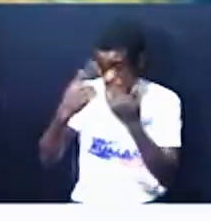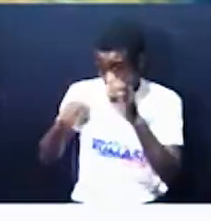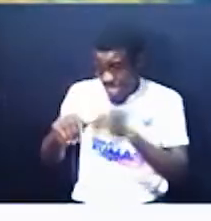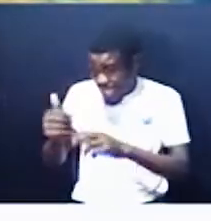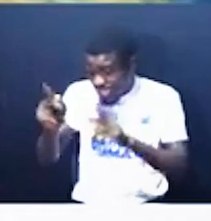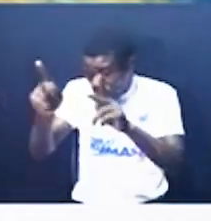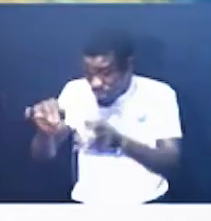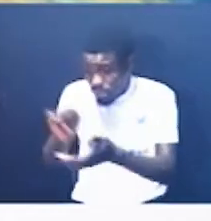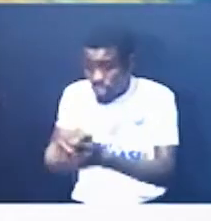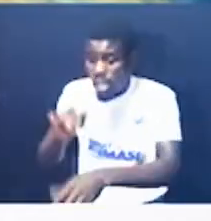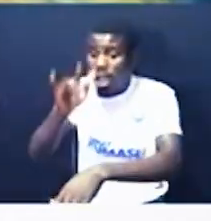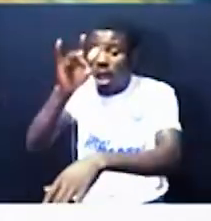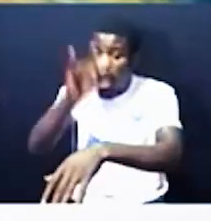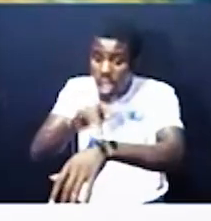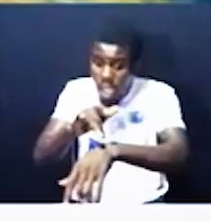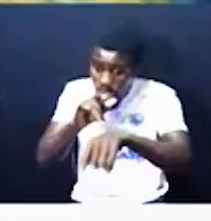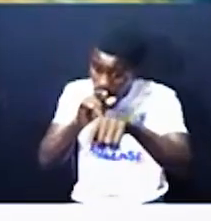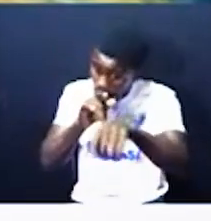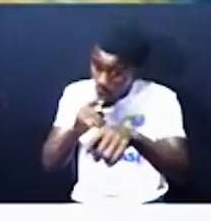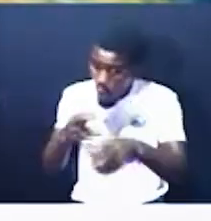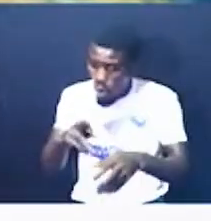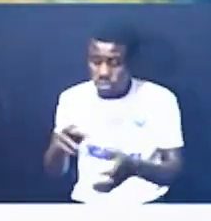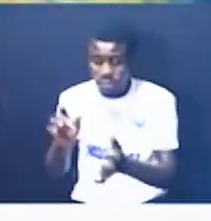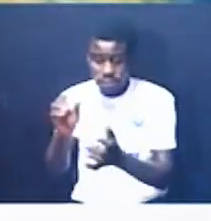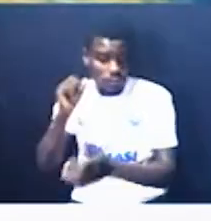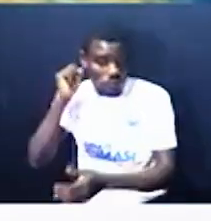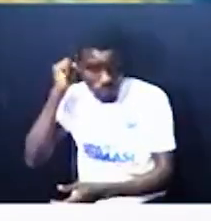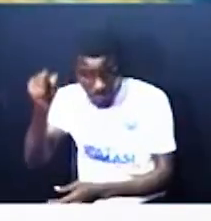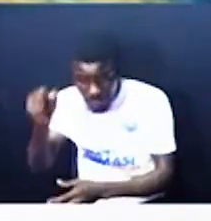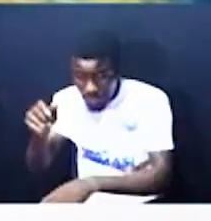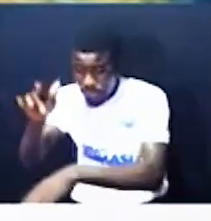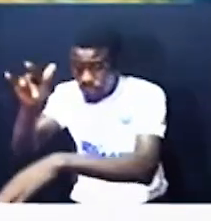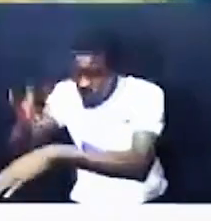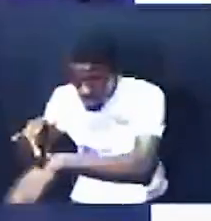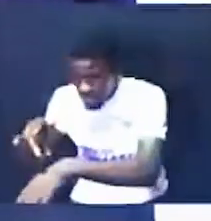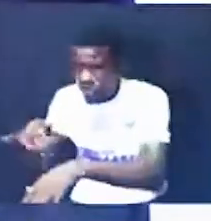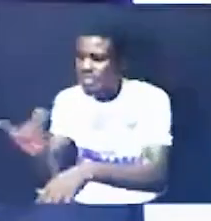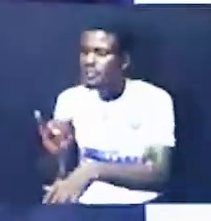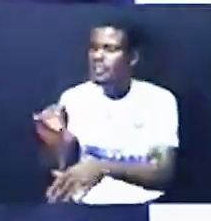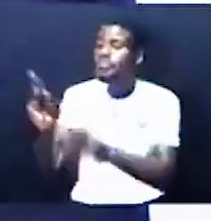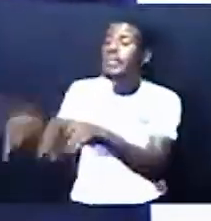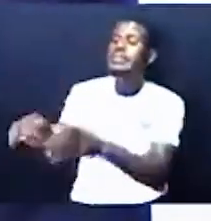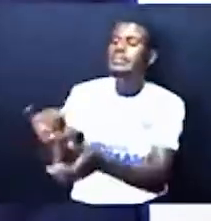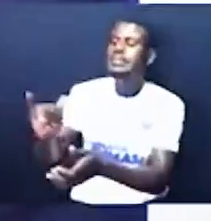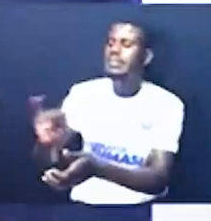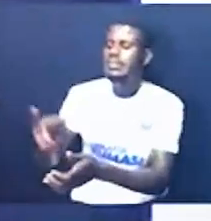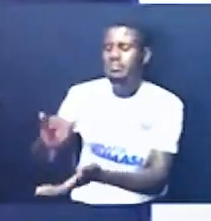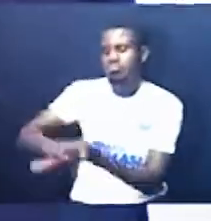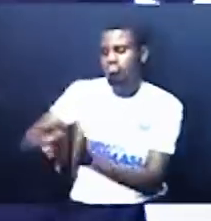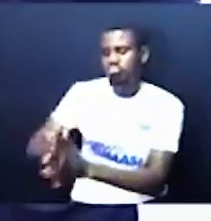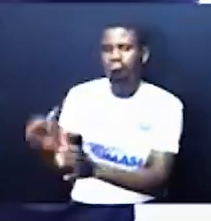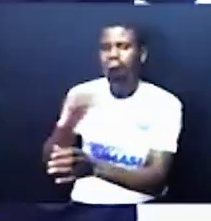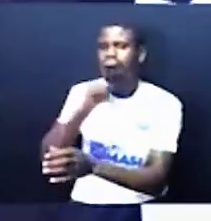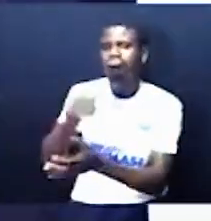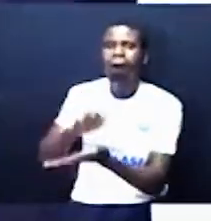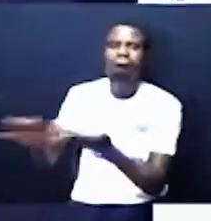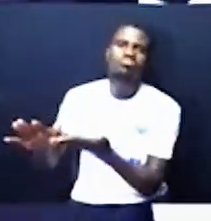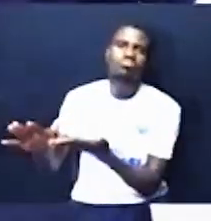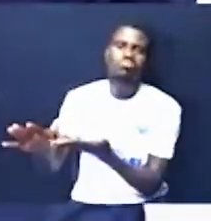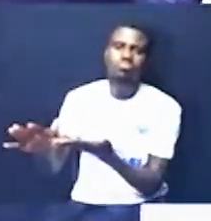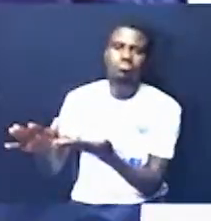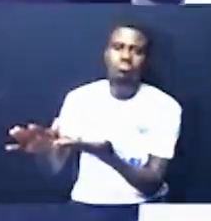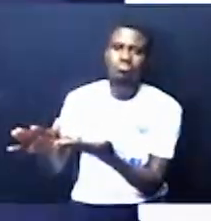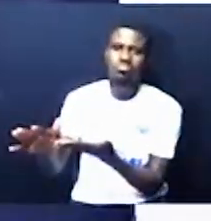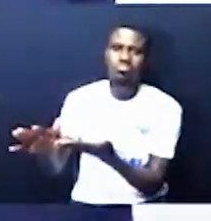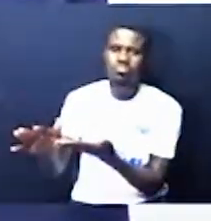anyone who touches her or whom she touches will be unclean too. If he said, I'm sure no beans are cocano and I